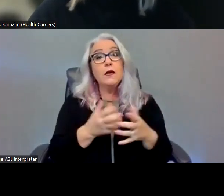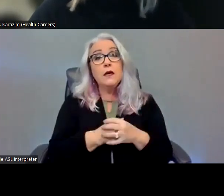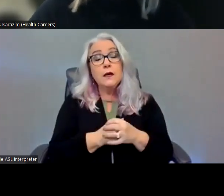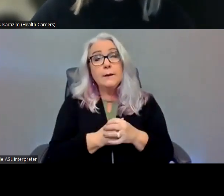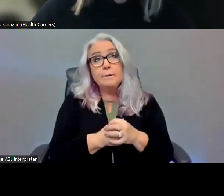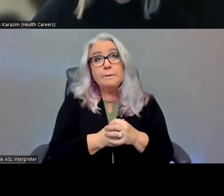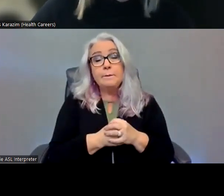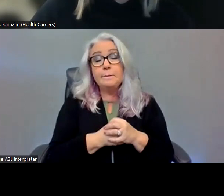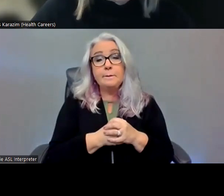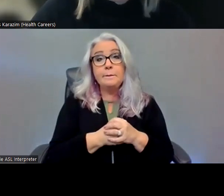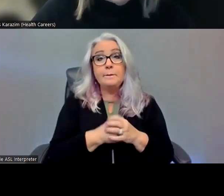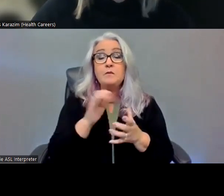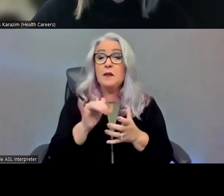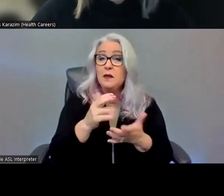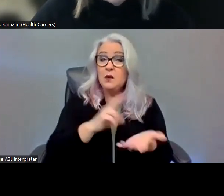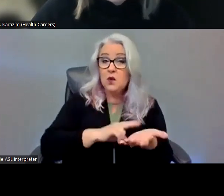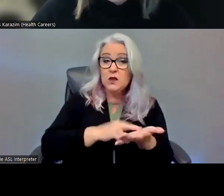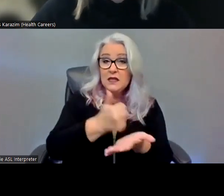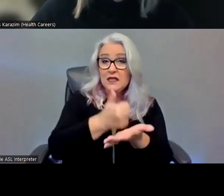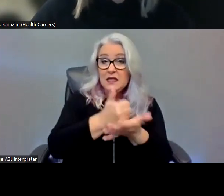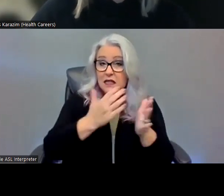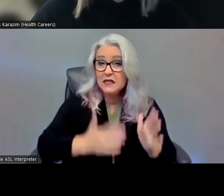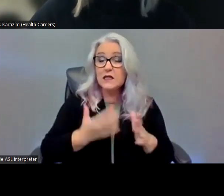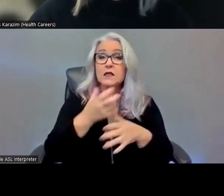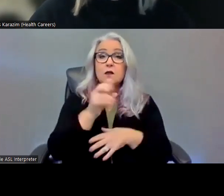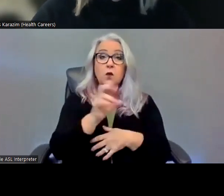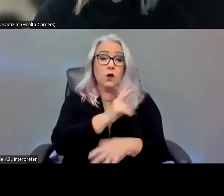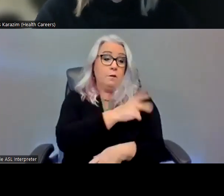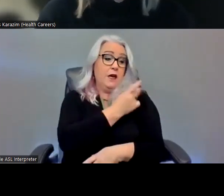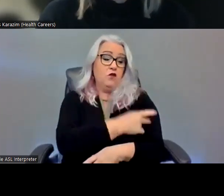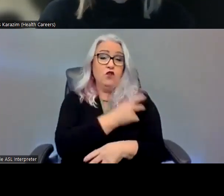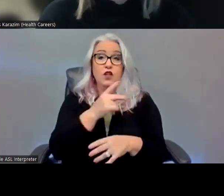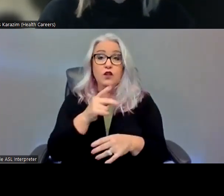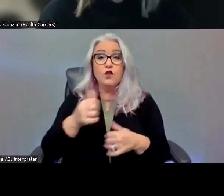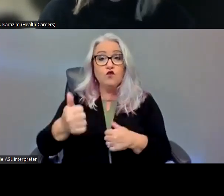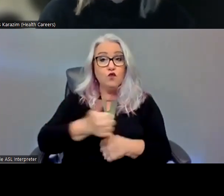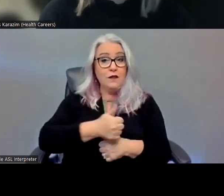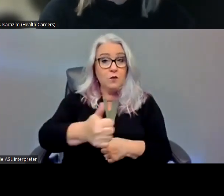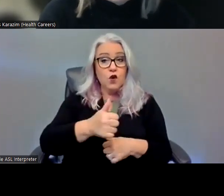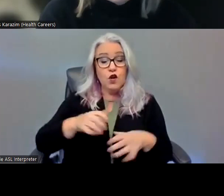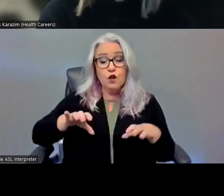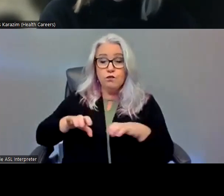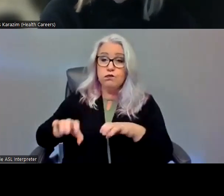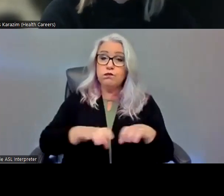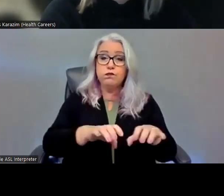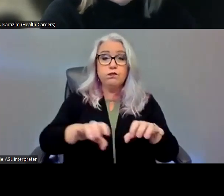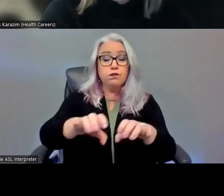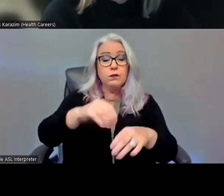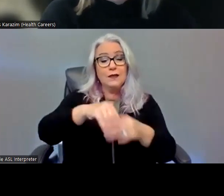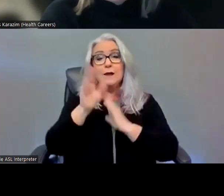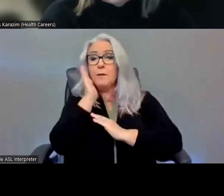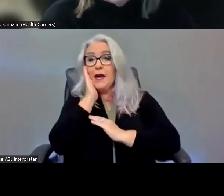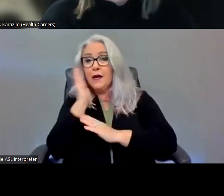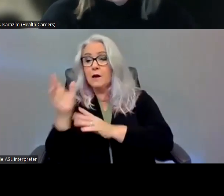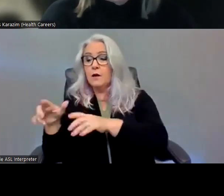nursing assistants, or maybe patient transporters that are moving a patient in a bed from one